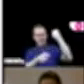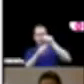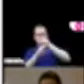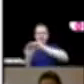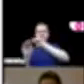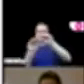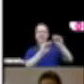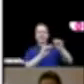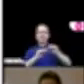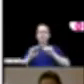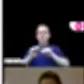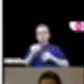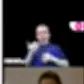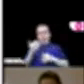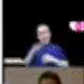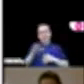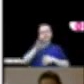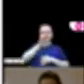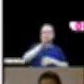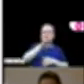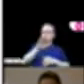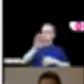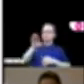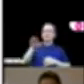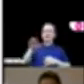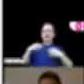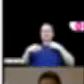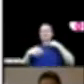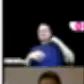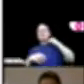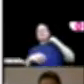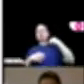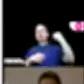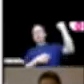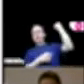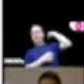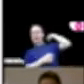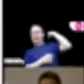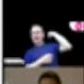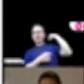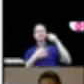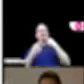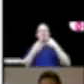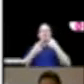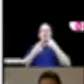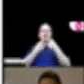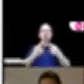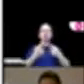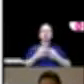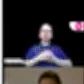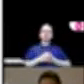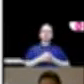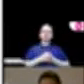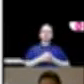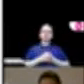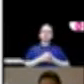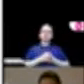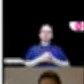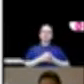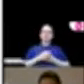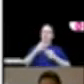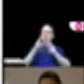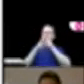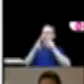went out and I had that t-shirt just to raise awareness what home office